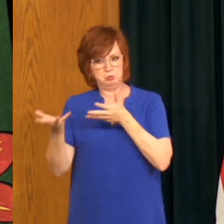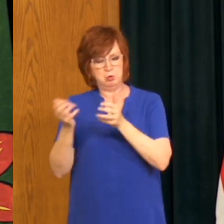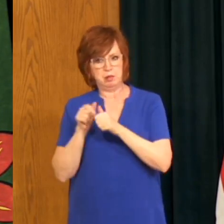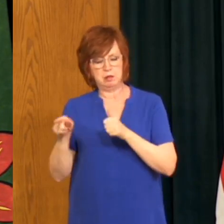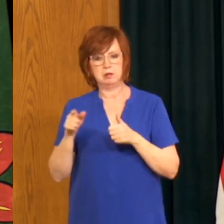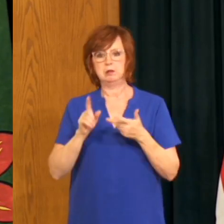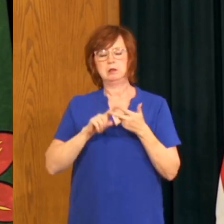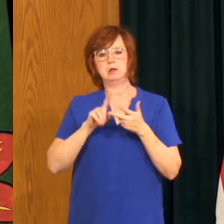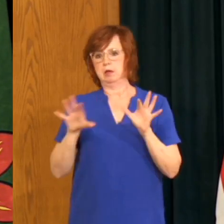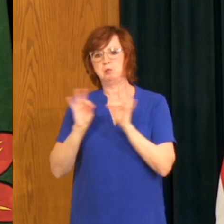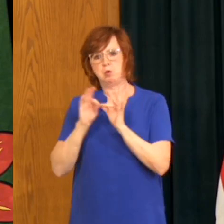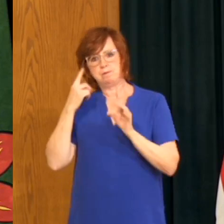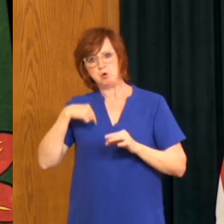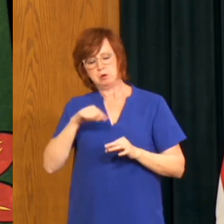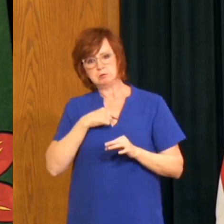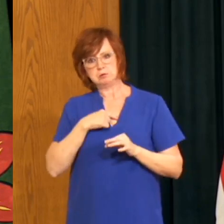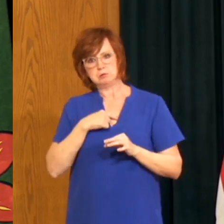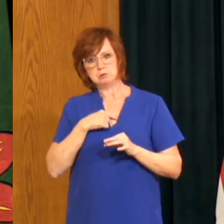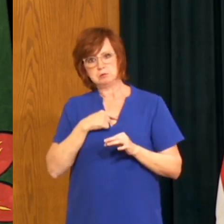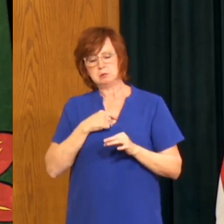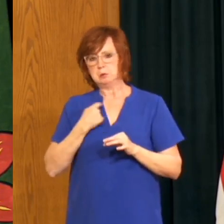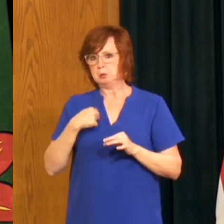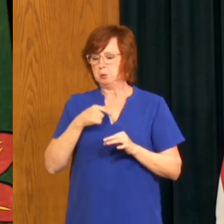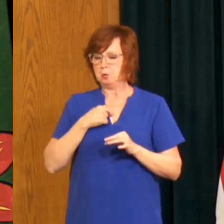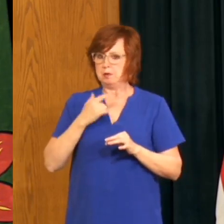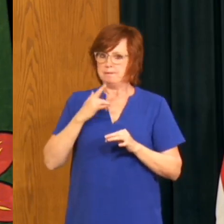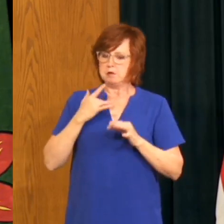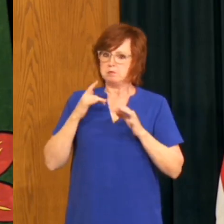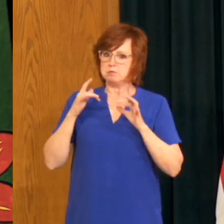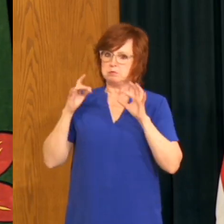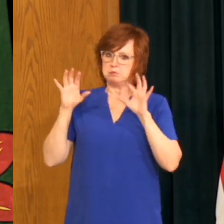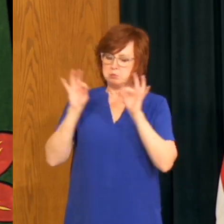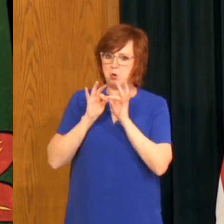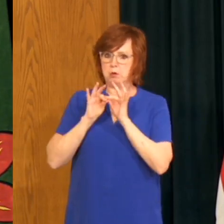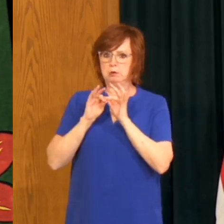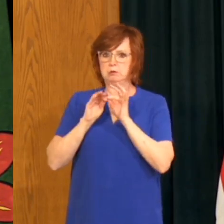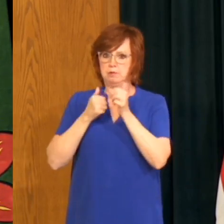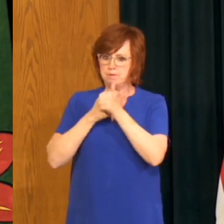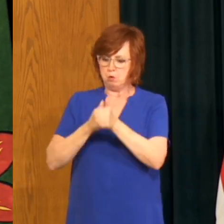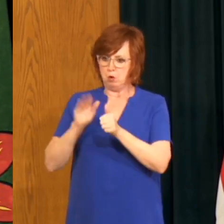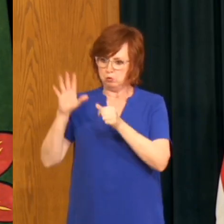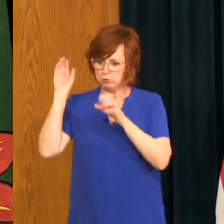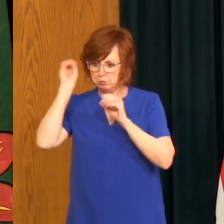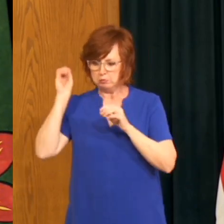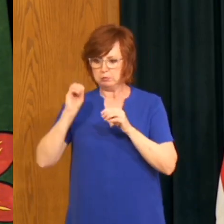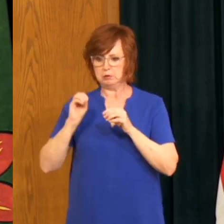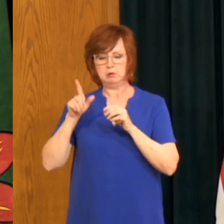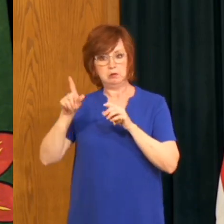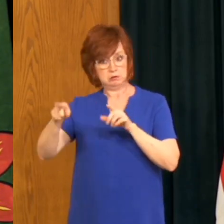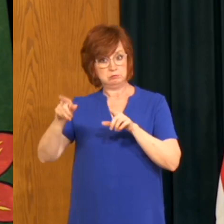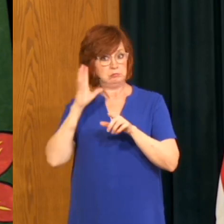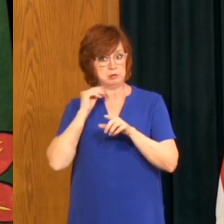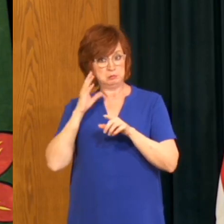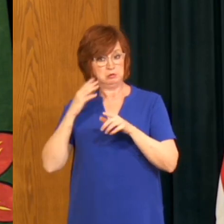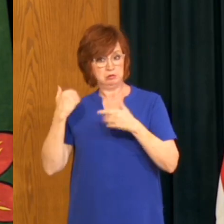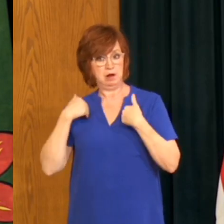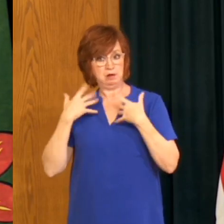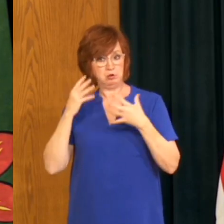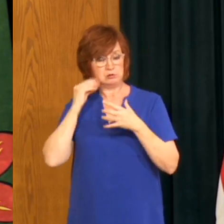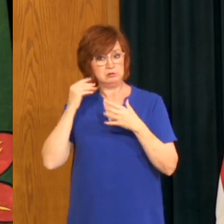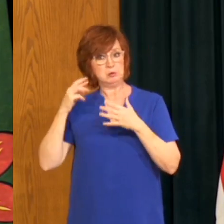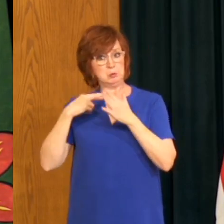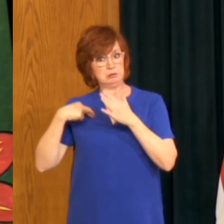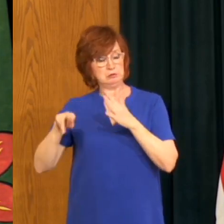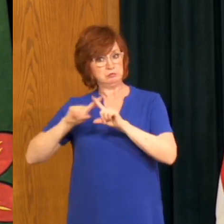offering not only their advice but have been offering their experience to public health throughout this journey. It is appreciated, and I